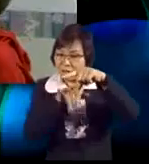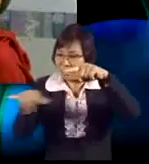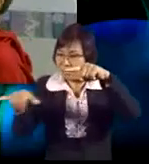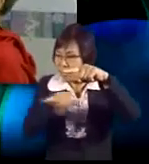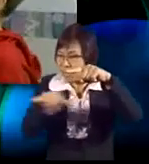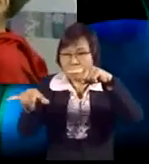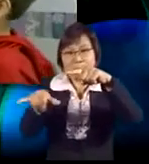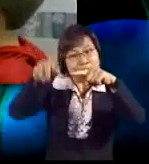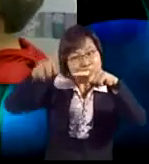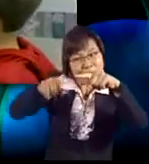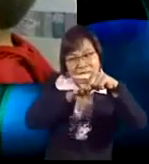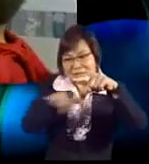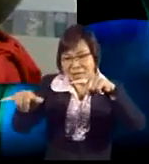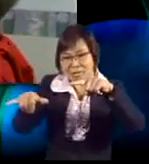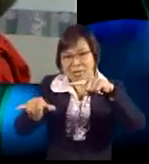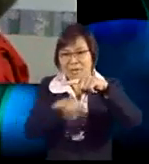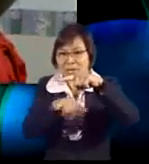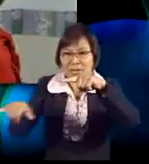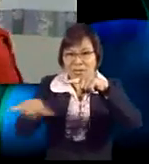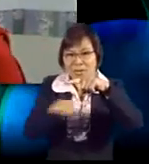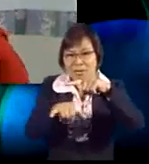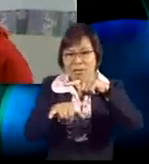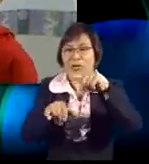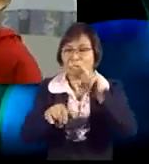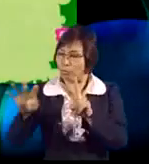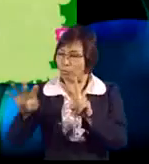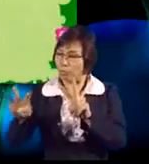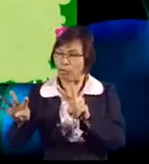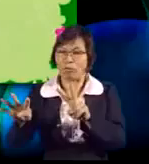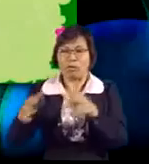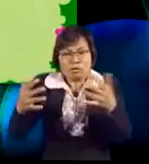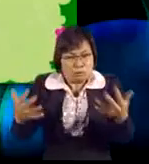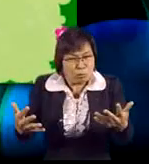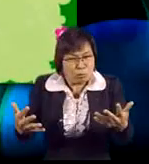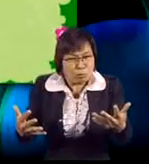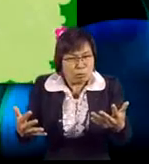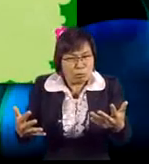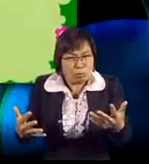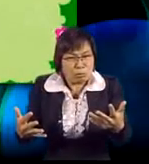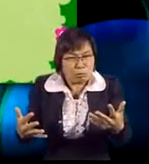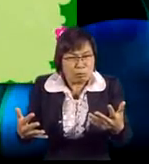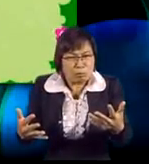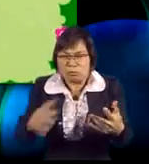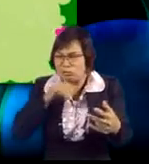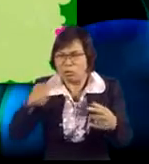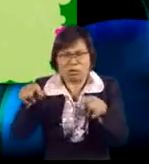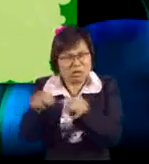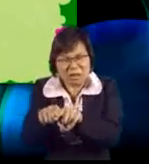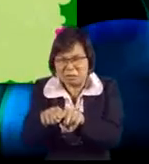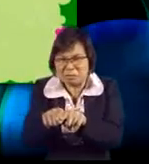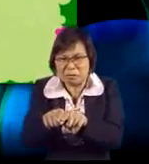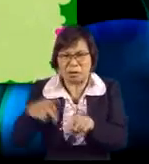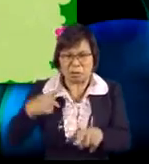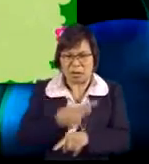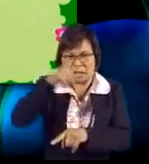two fractions, we must make sure that the denominators are the same. The denominators are 2 and 4.